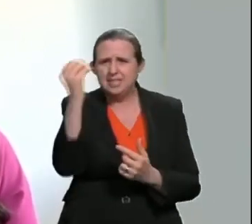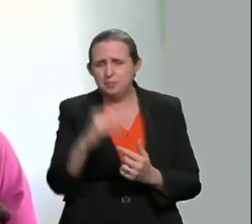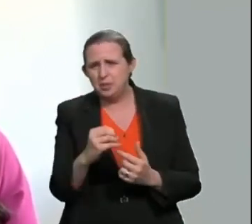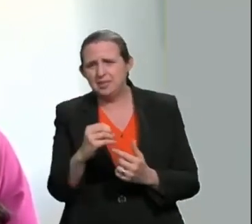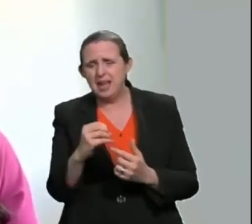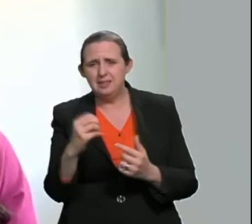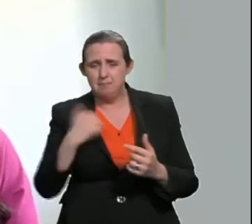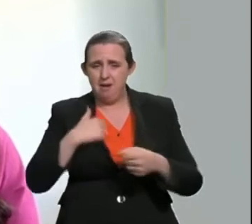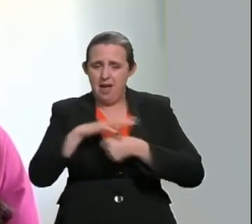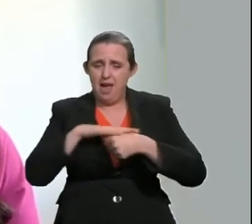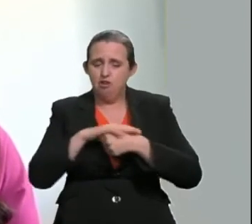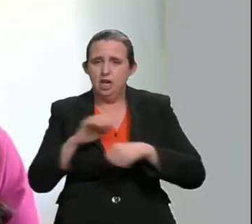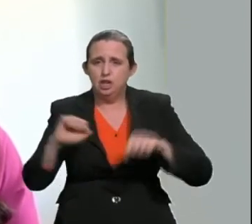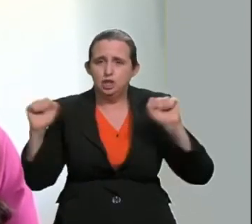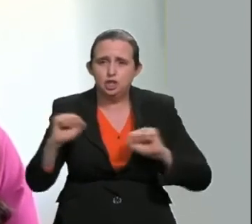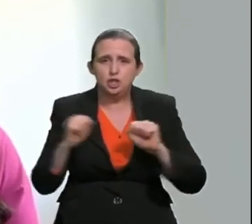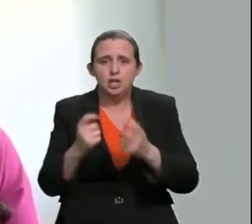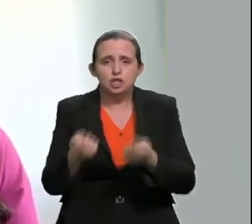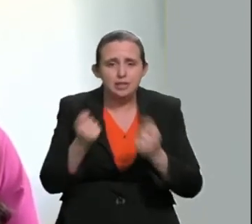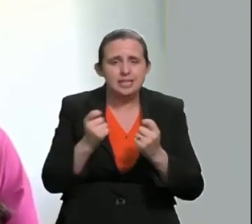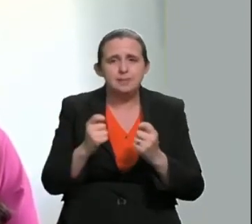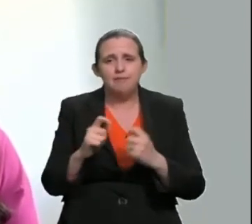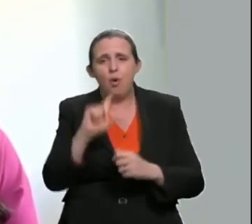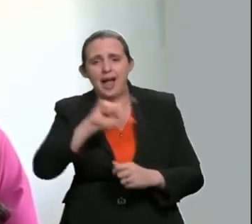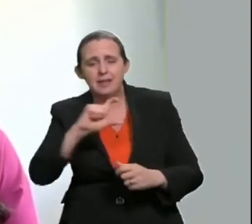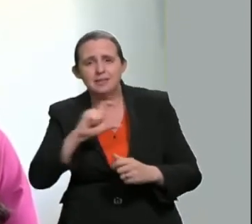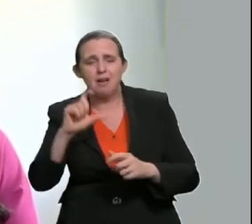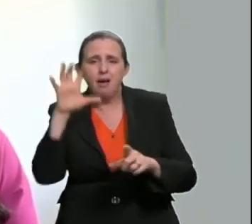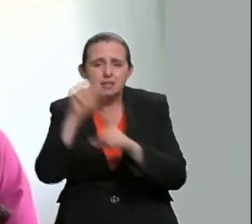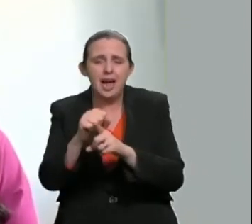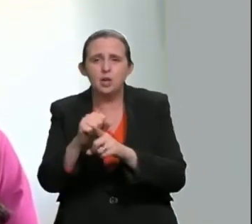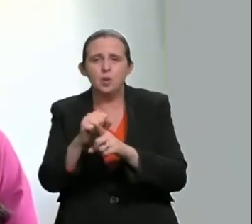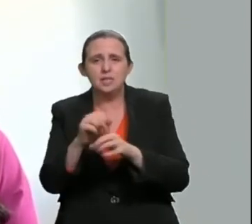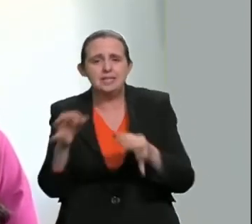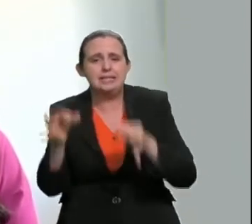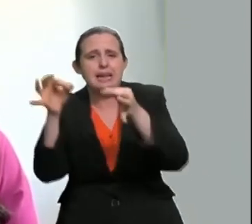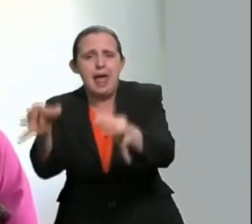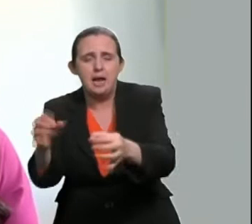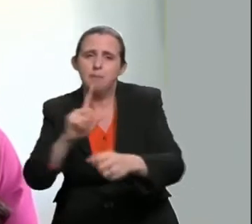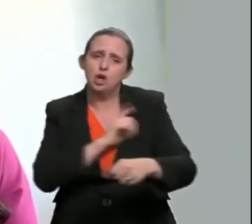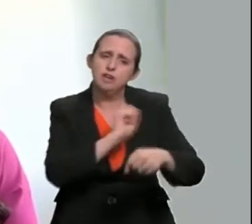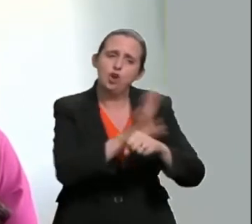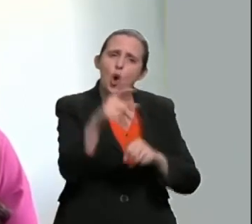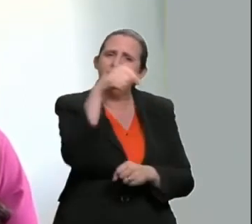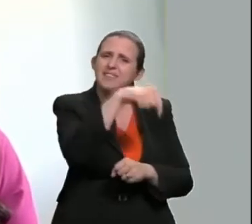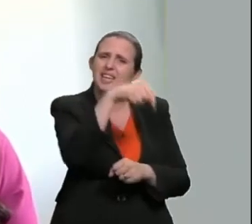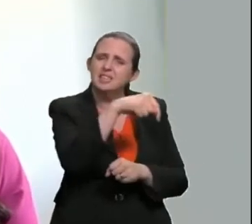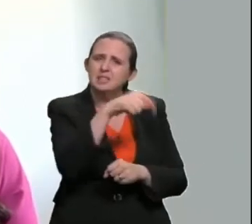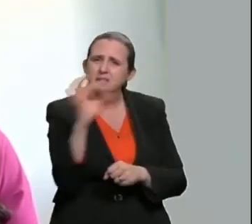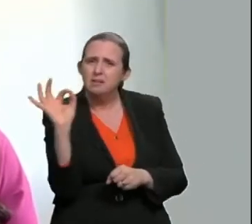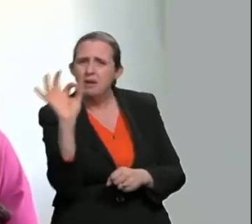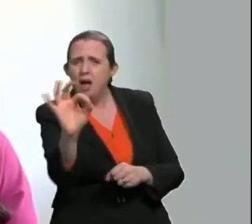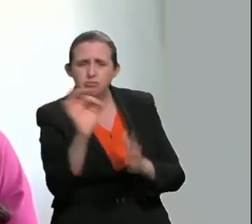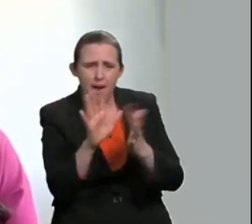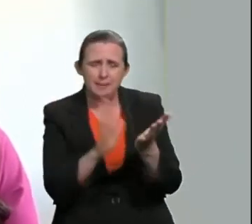cancer diagnosis. Cancer hasn't stopped during the pandemic, so with this in mind, will the Prime Minister commit to making the resurgence of cancer